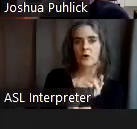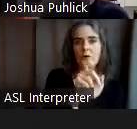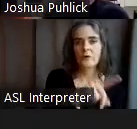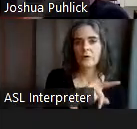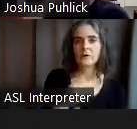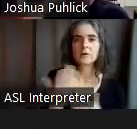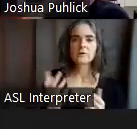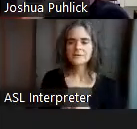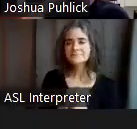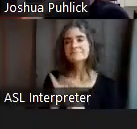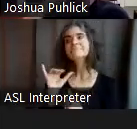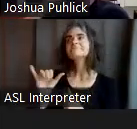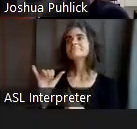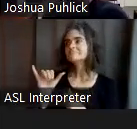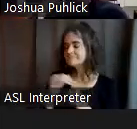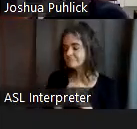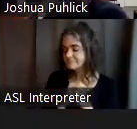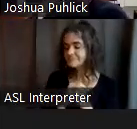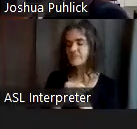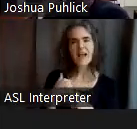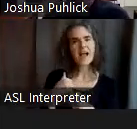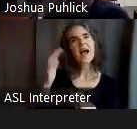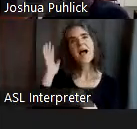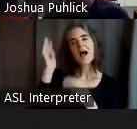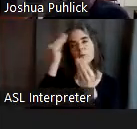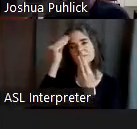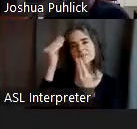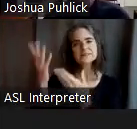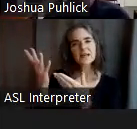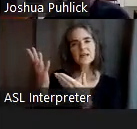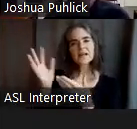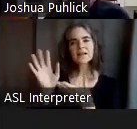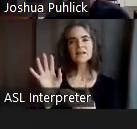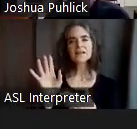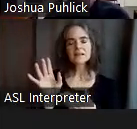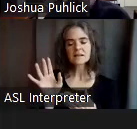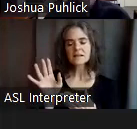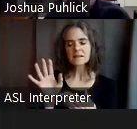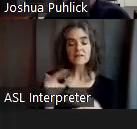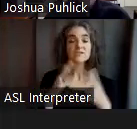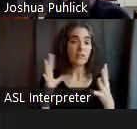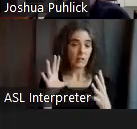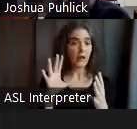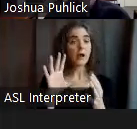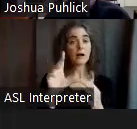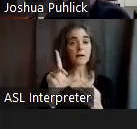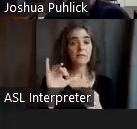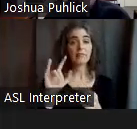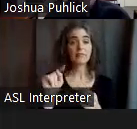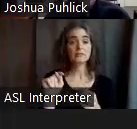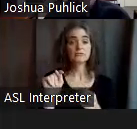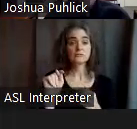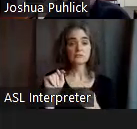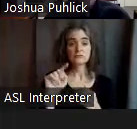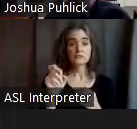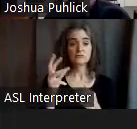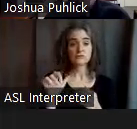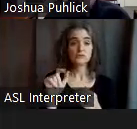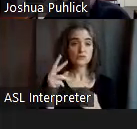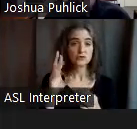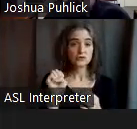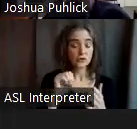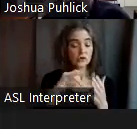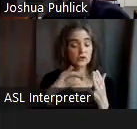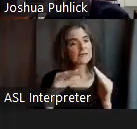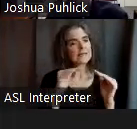Yeah, I would say there is a lot of literature on even-aged approaches in